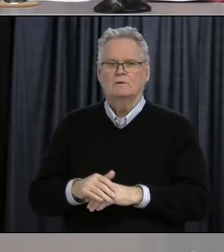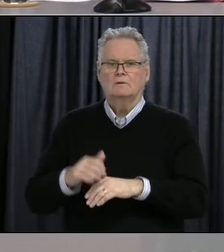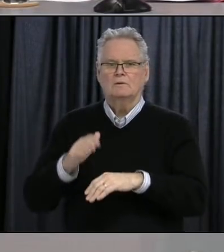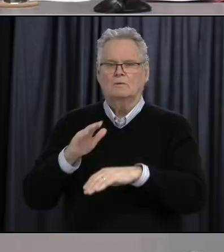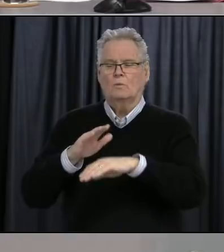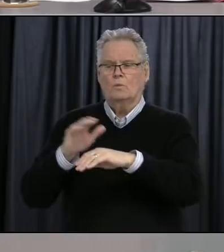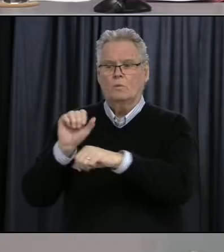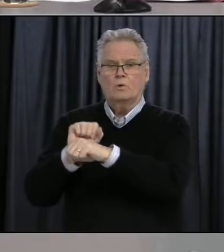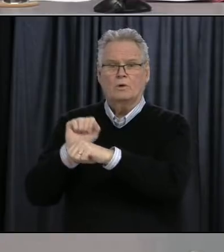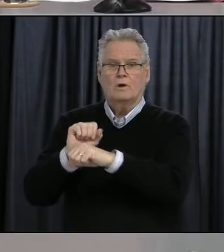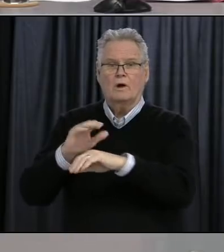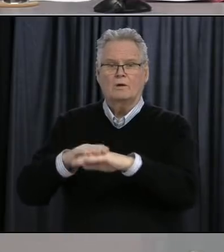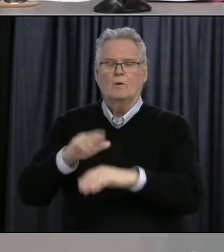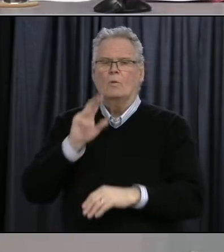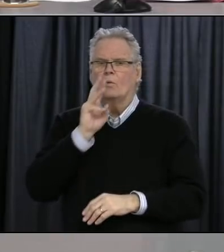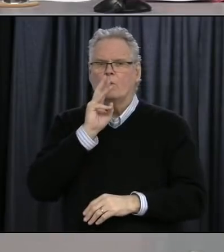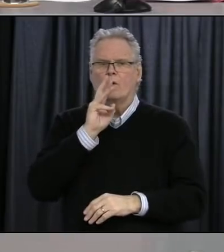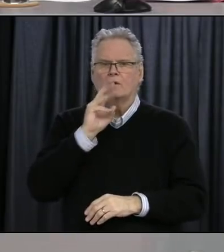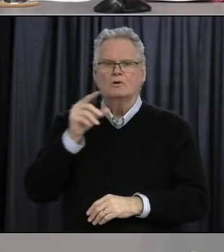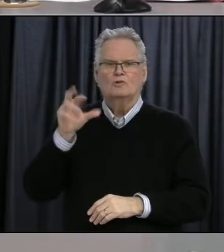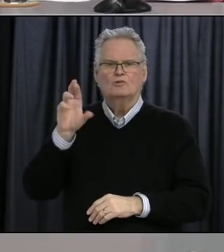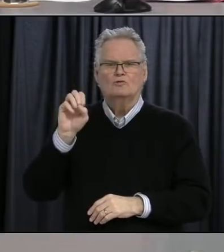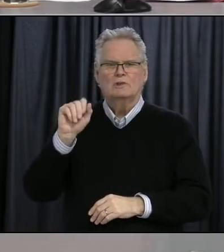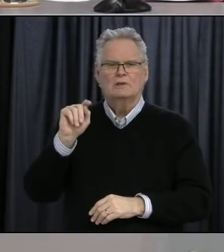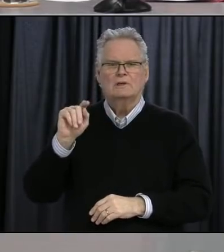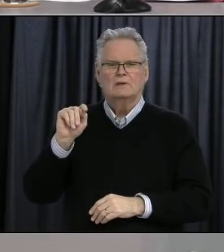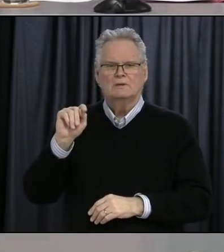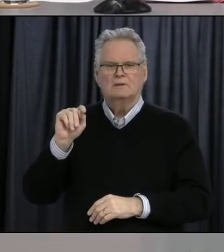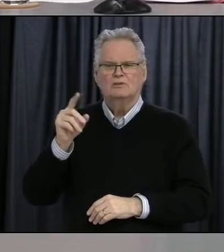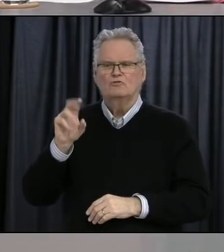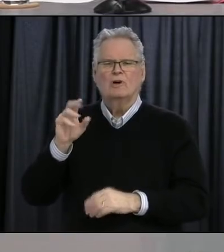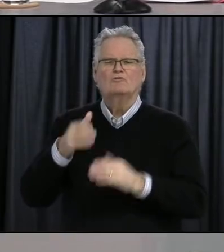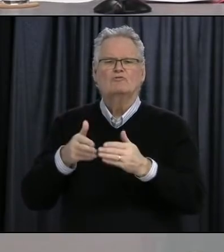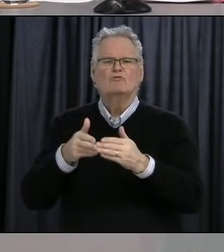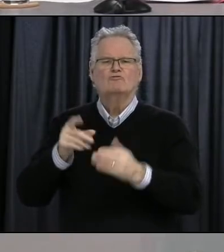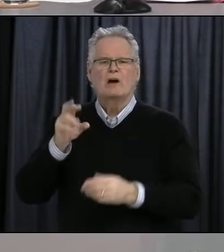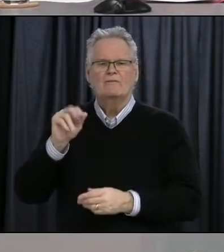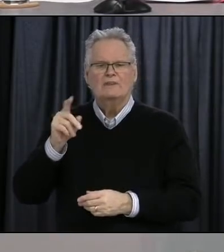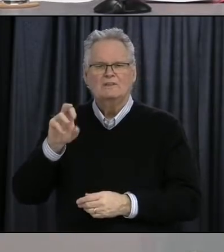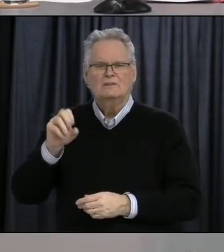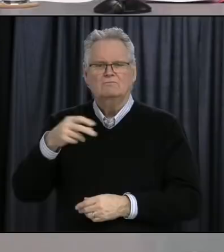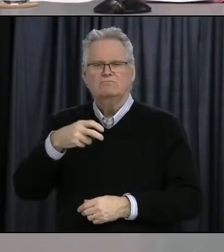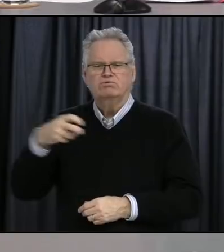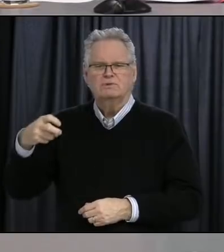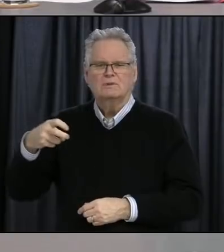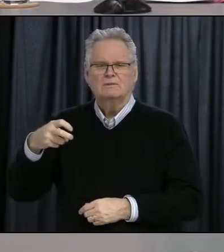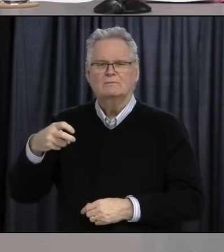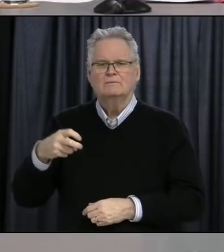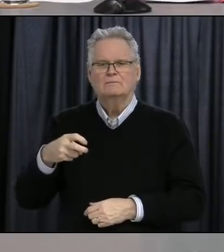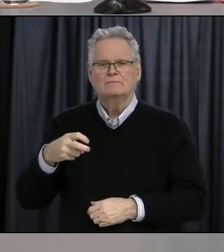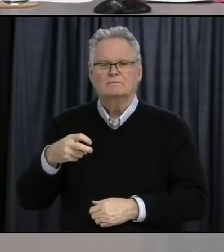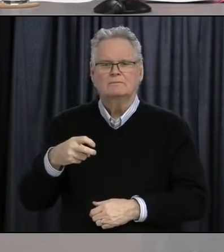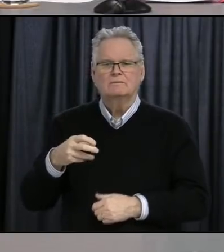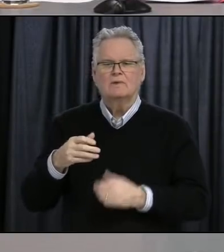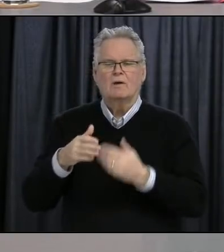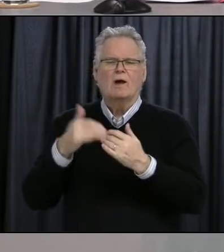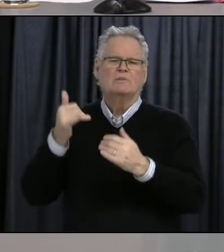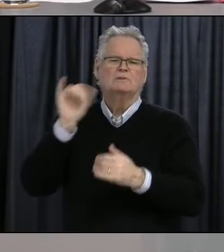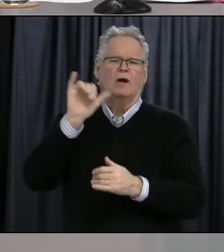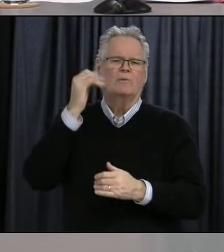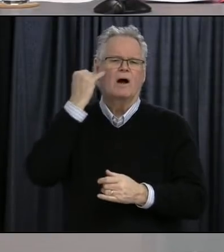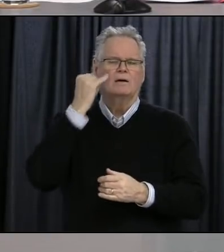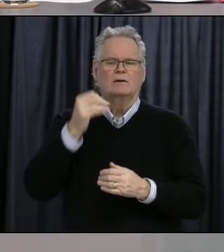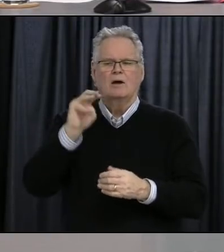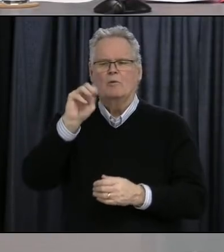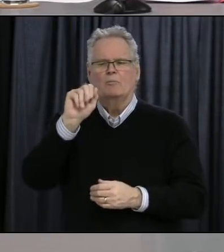there. They consider their situation to be the same as Marine Atlantic. Those workers are allowed to get a test and then don't have